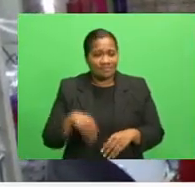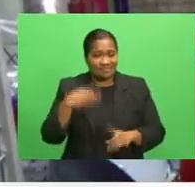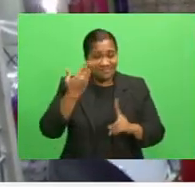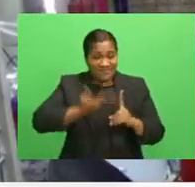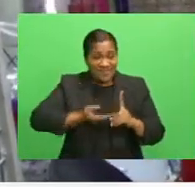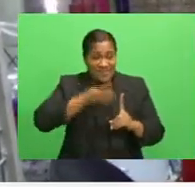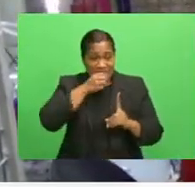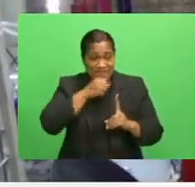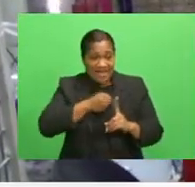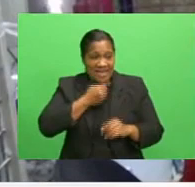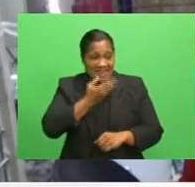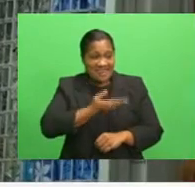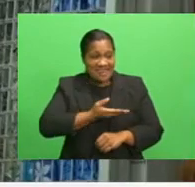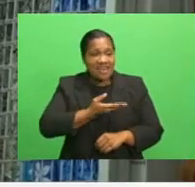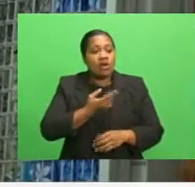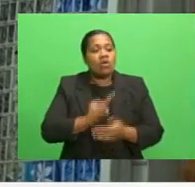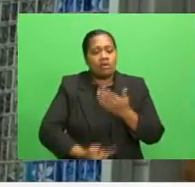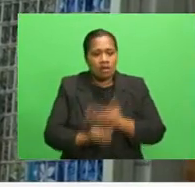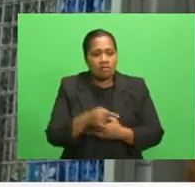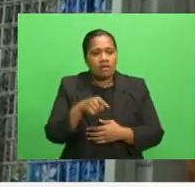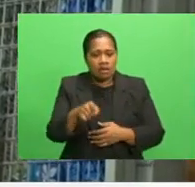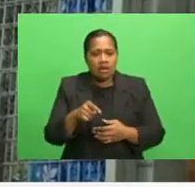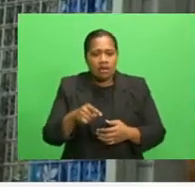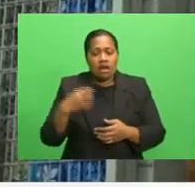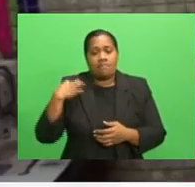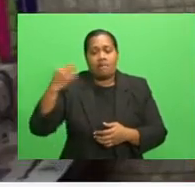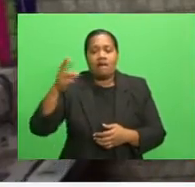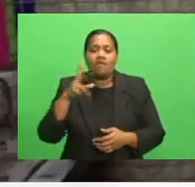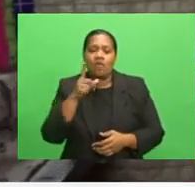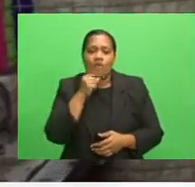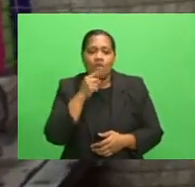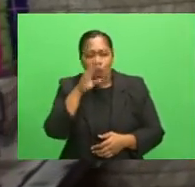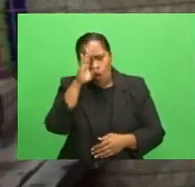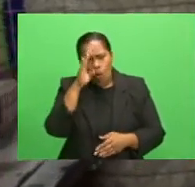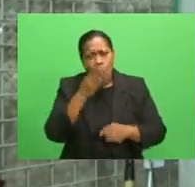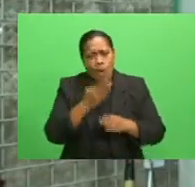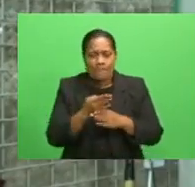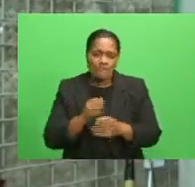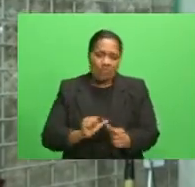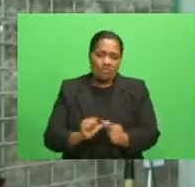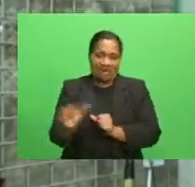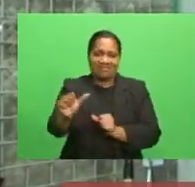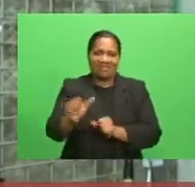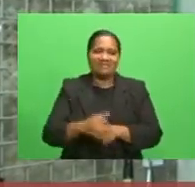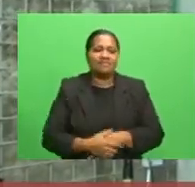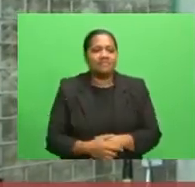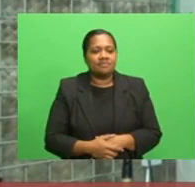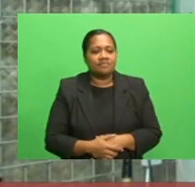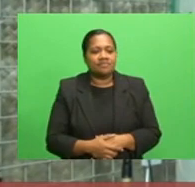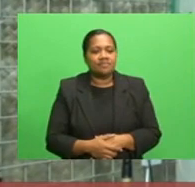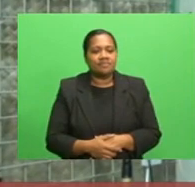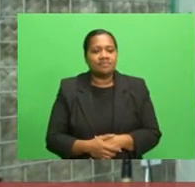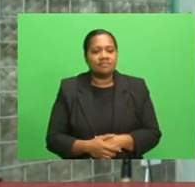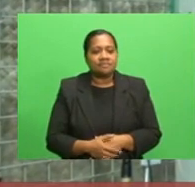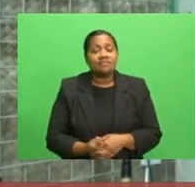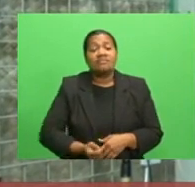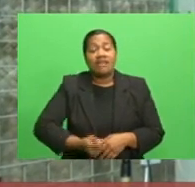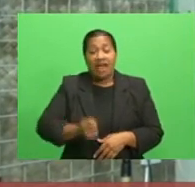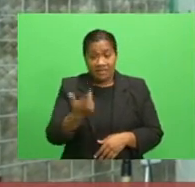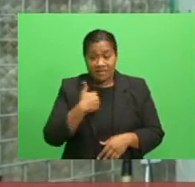destroyed during the flea market fire, says he applied for the loan hoping for the best. We apply a loan from